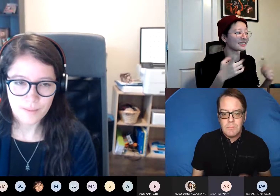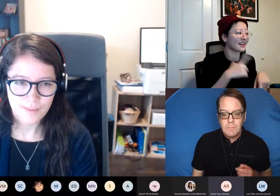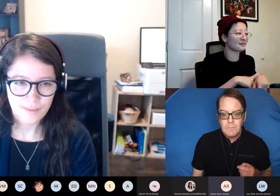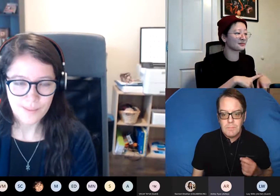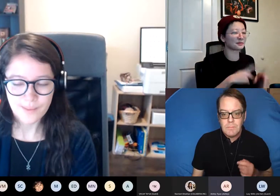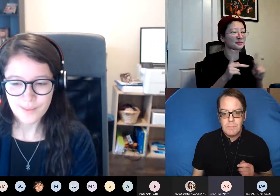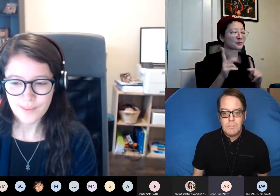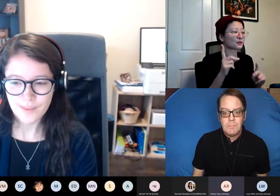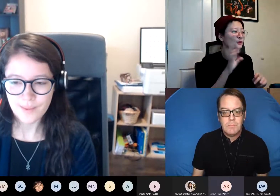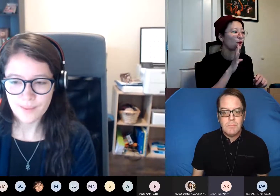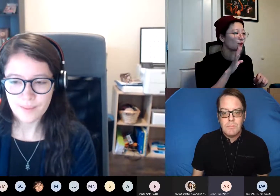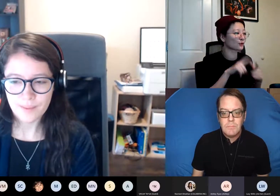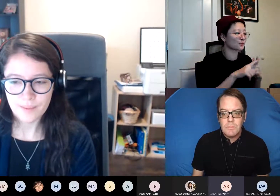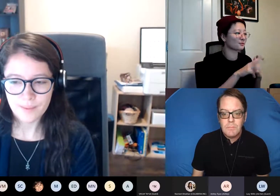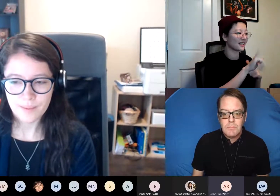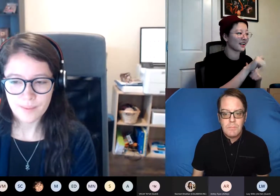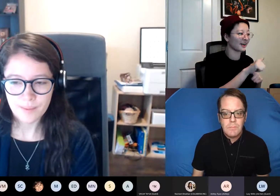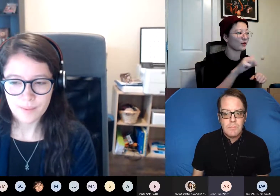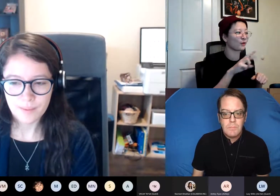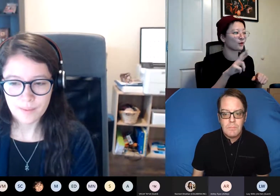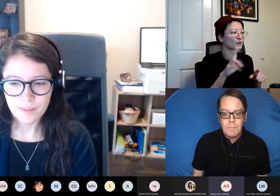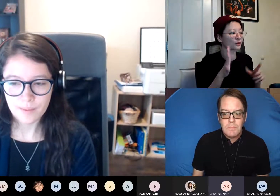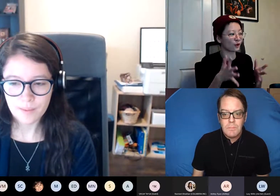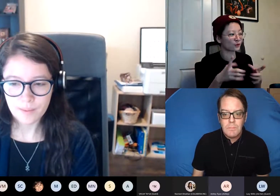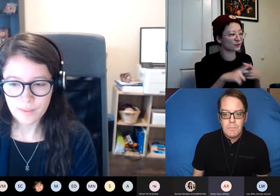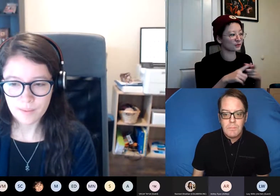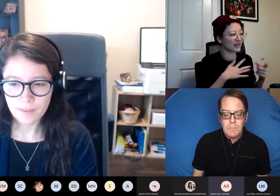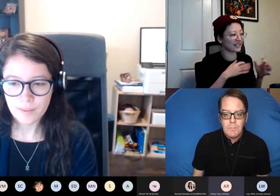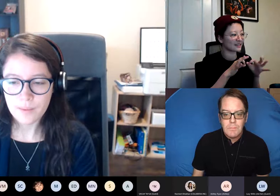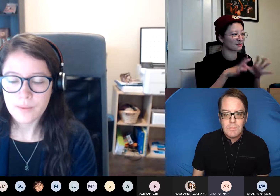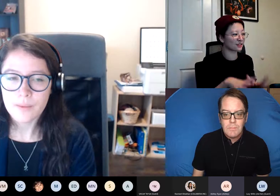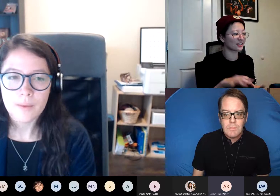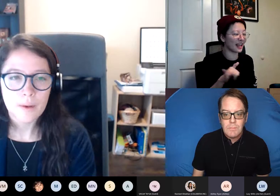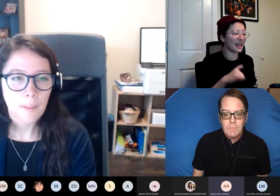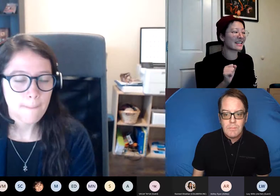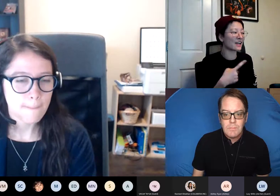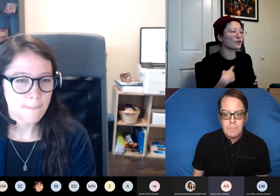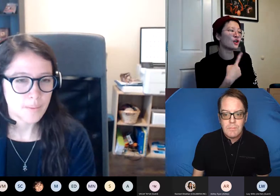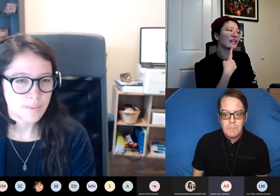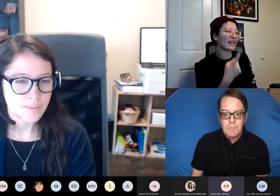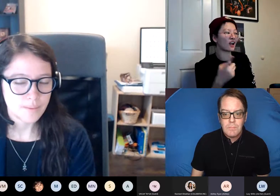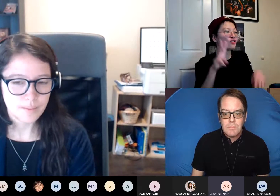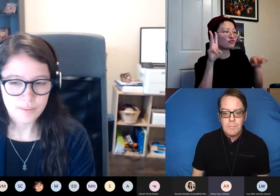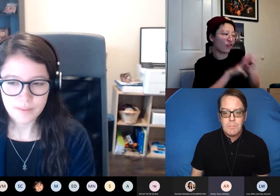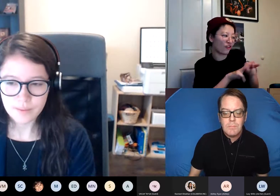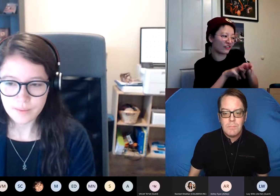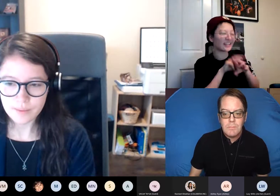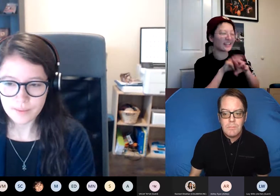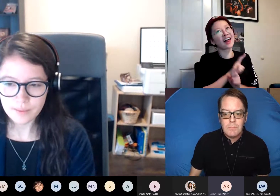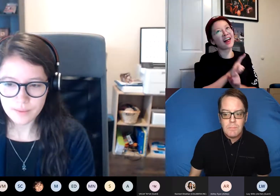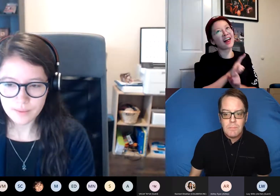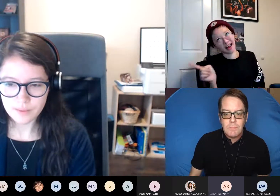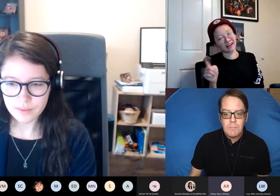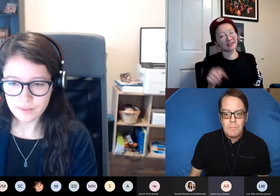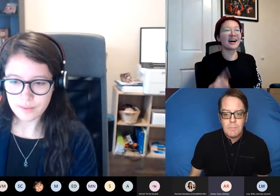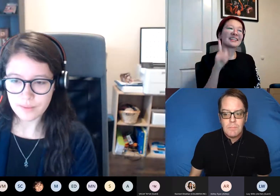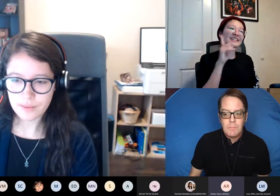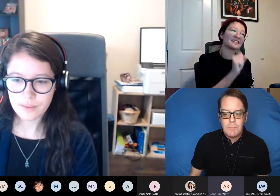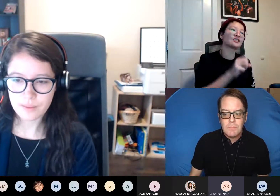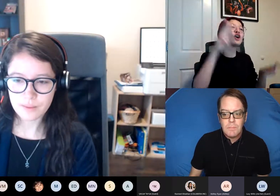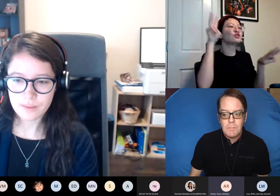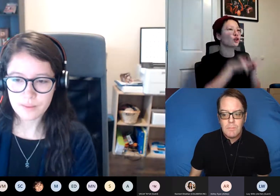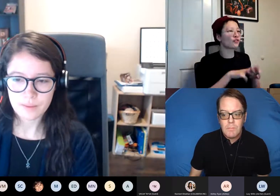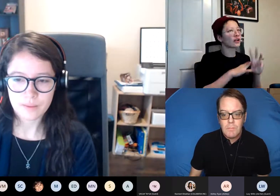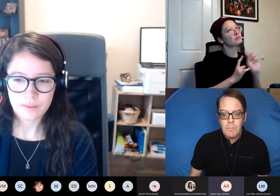And feel free to speak normally and directly to me. I have a lot of people, as I brought up an example earlier, trying to talk to